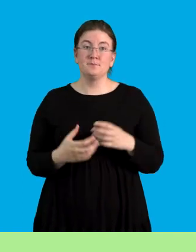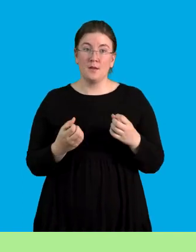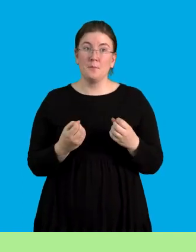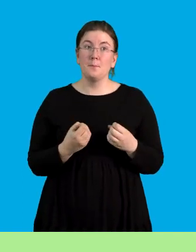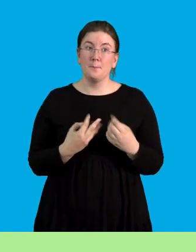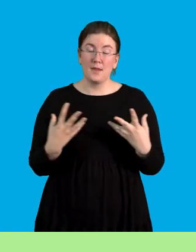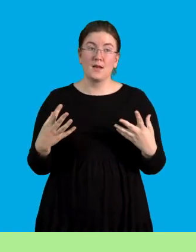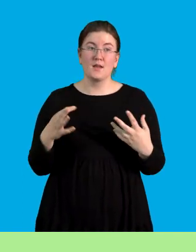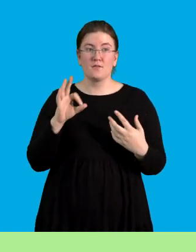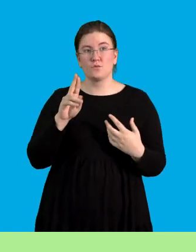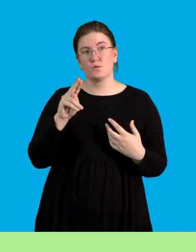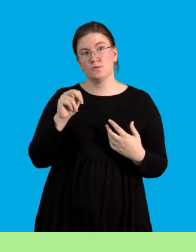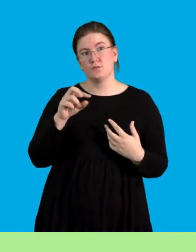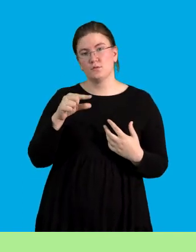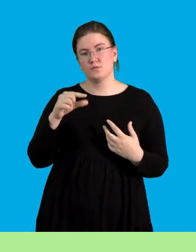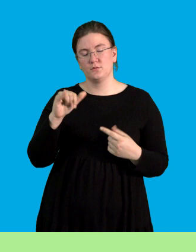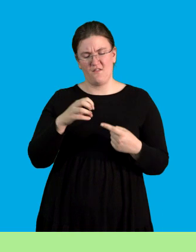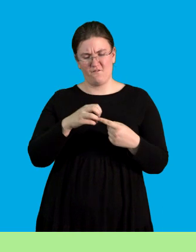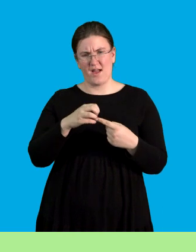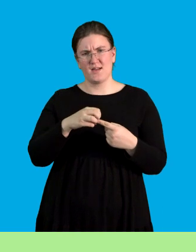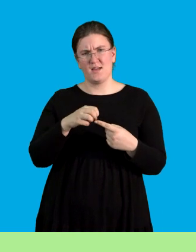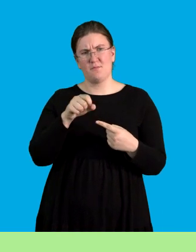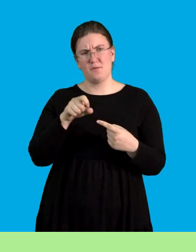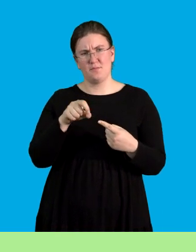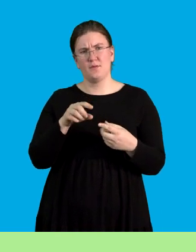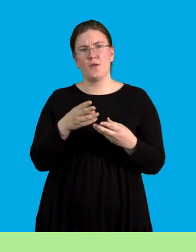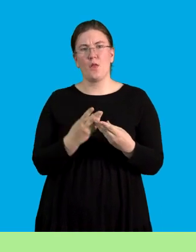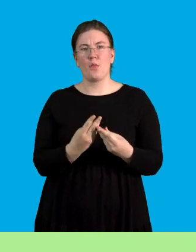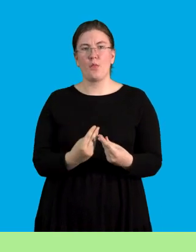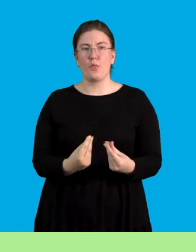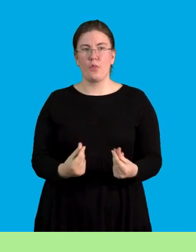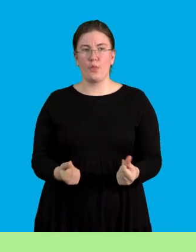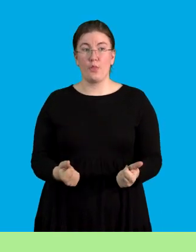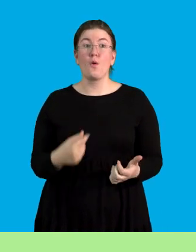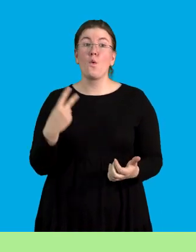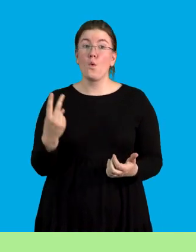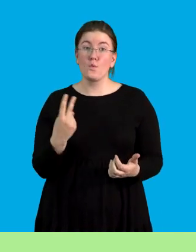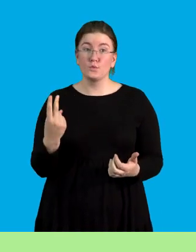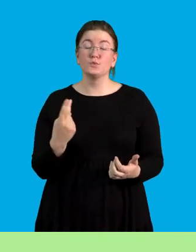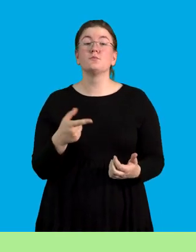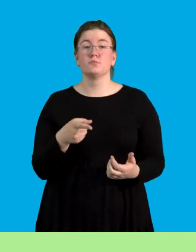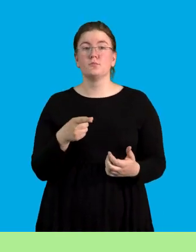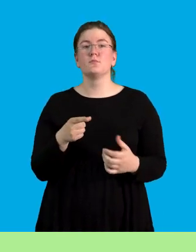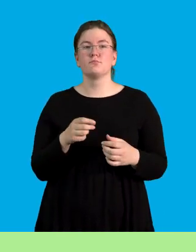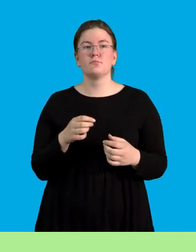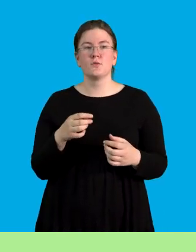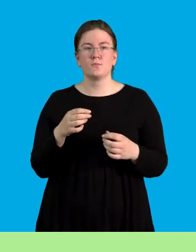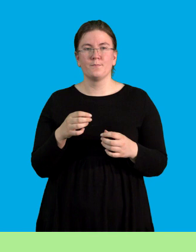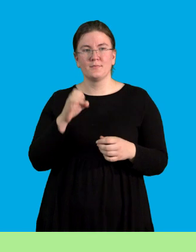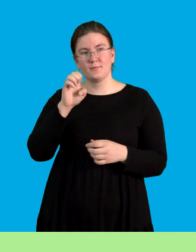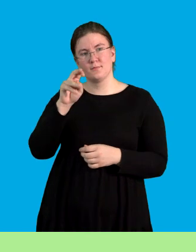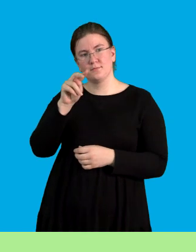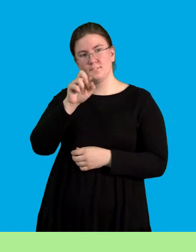and many are decomposers, and they release enzymes to break down dead matter.